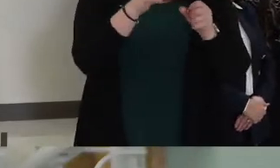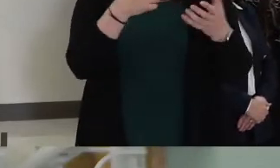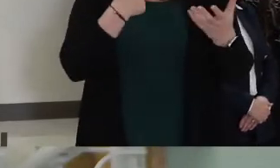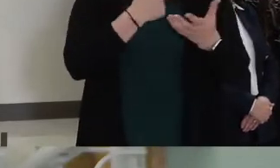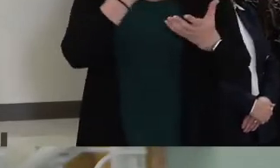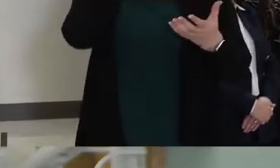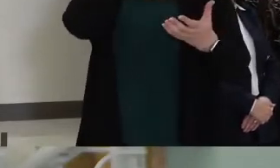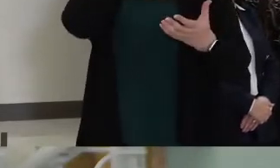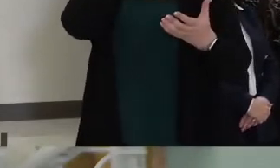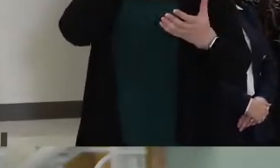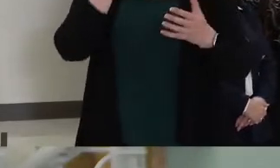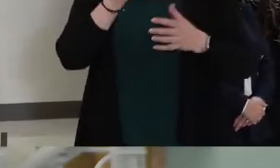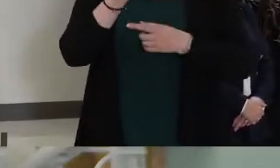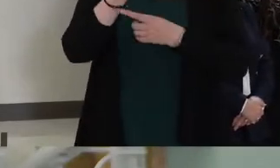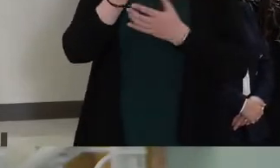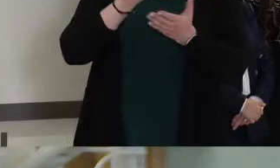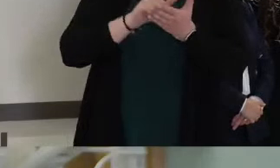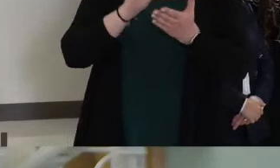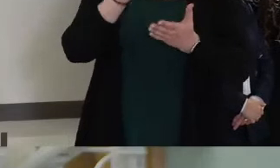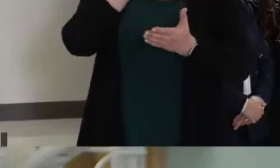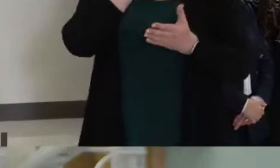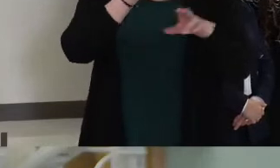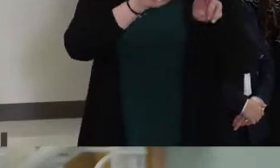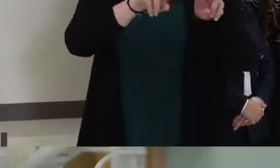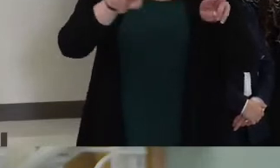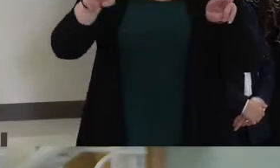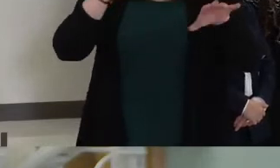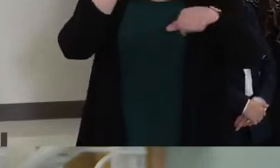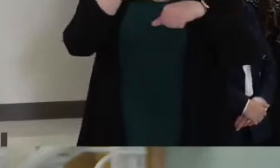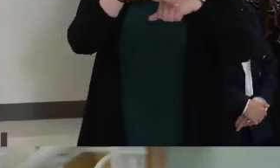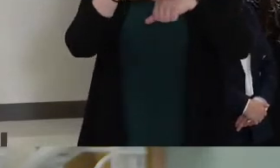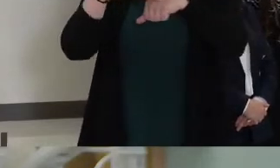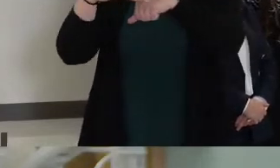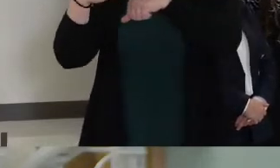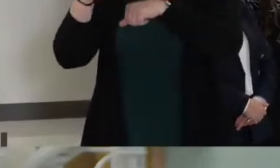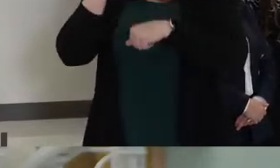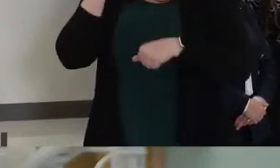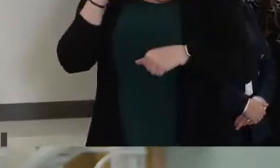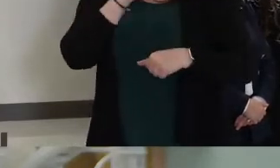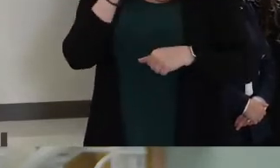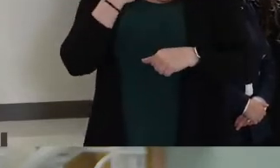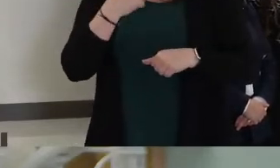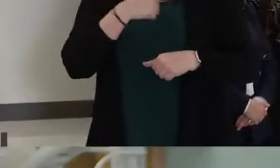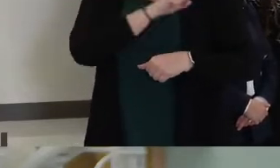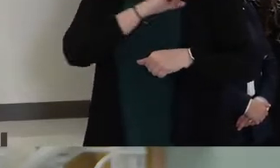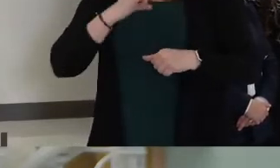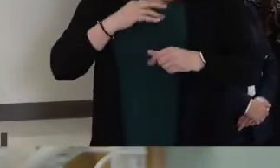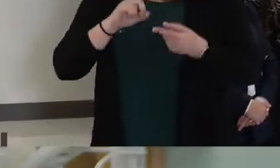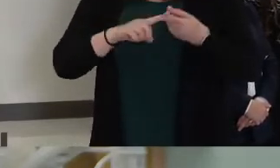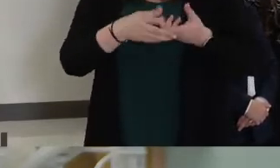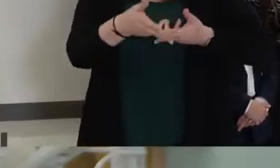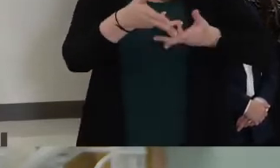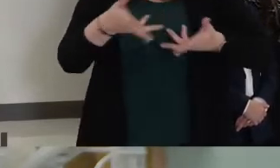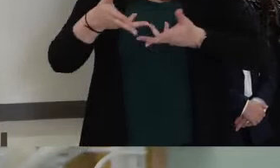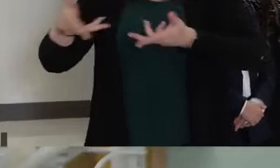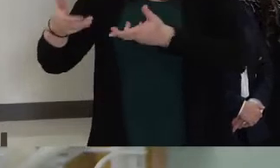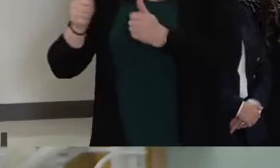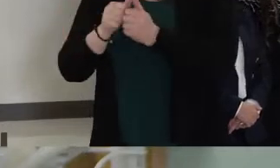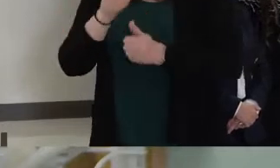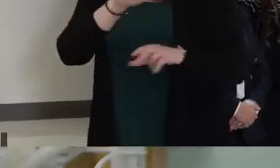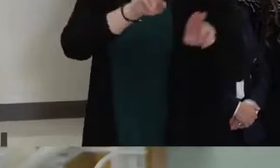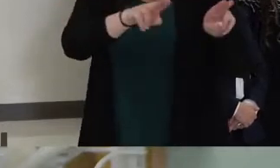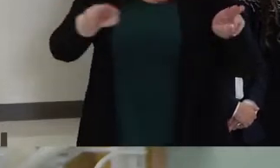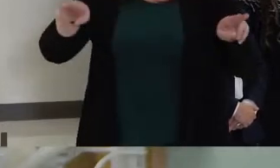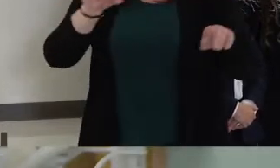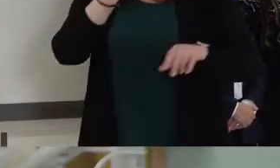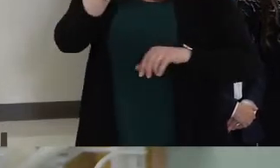know that 6,000 beds that remain empty because we don't have the workforce to work in those beds is a